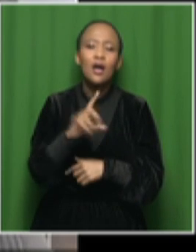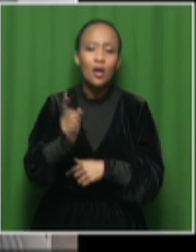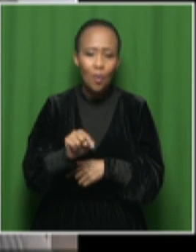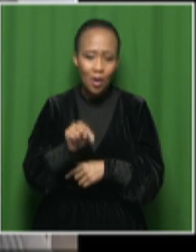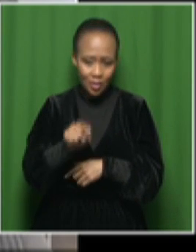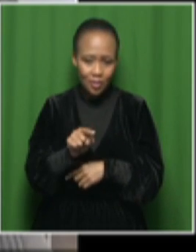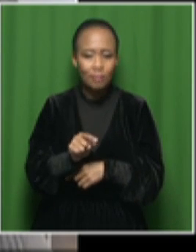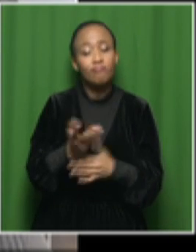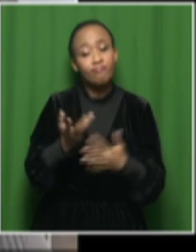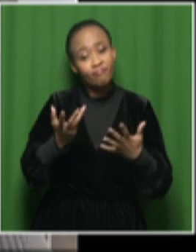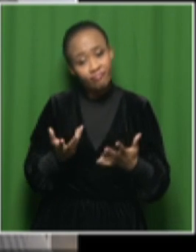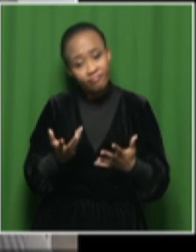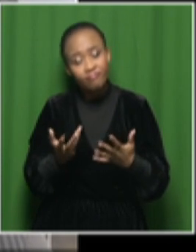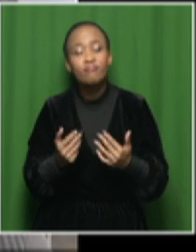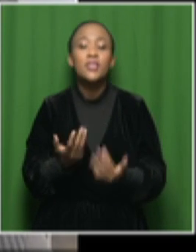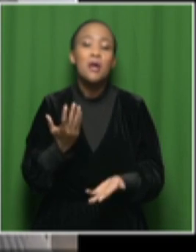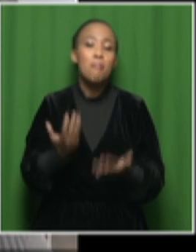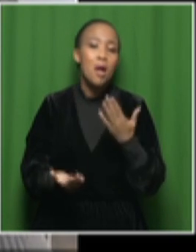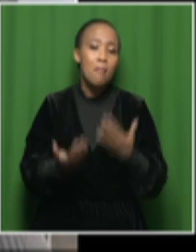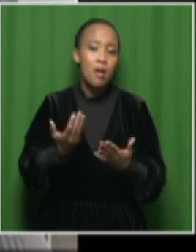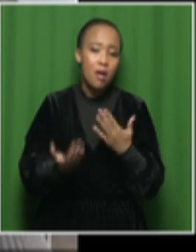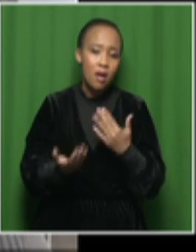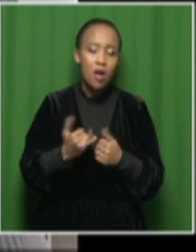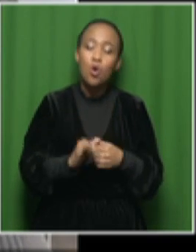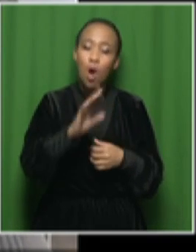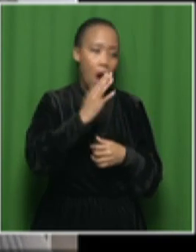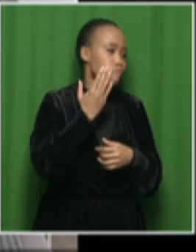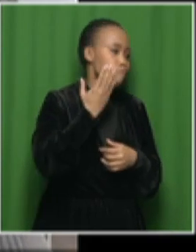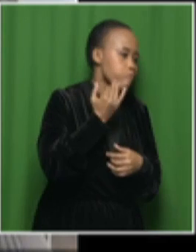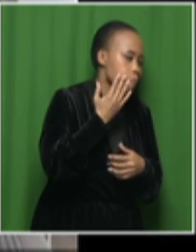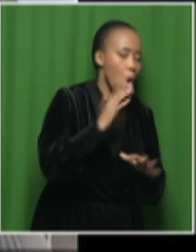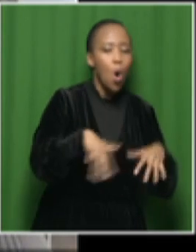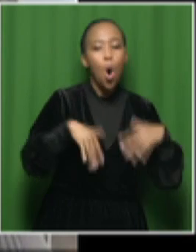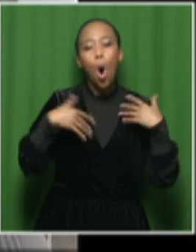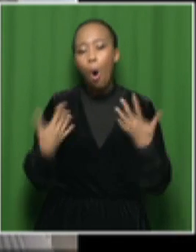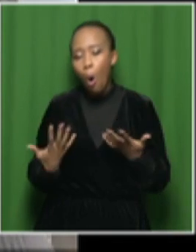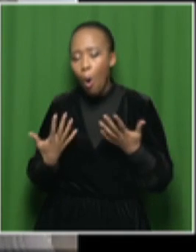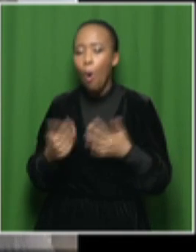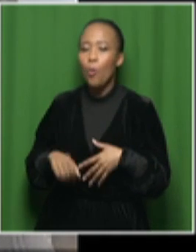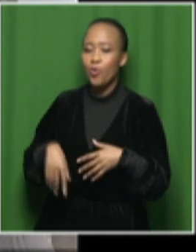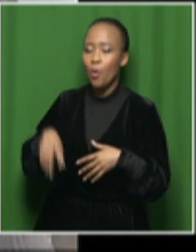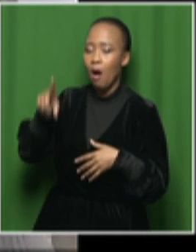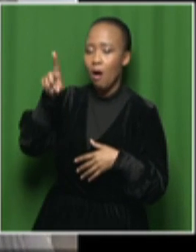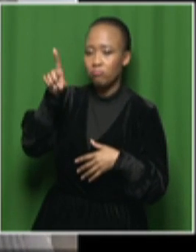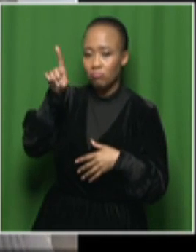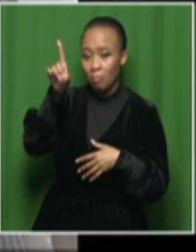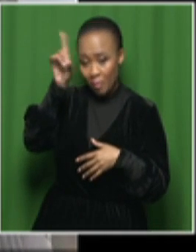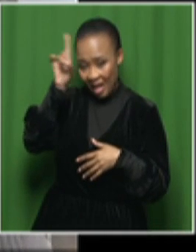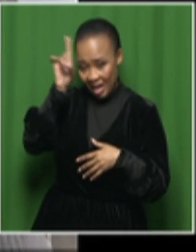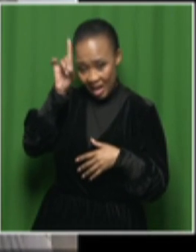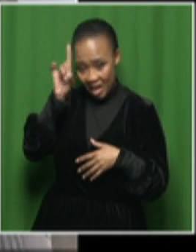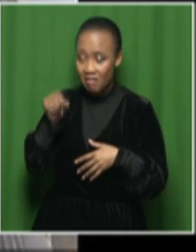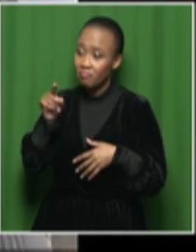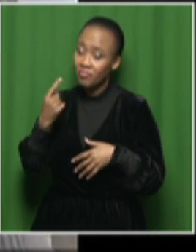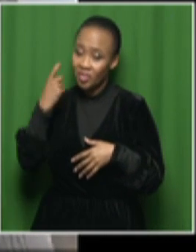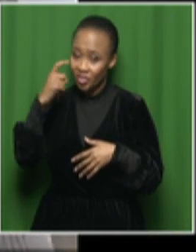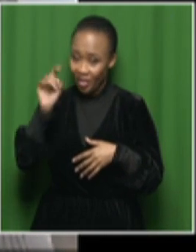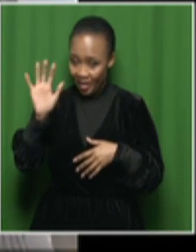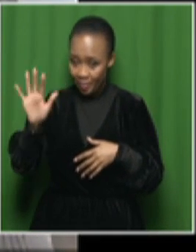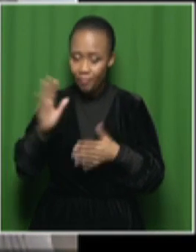right-wing, whether you are pro-white or pro-black. I'm just making an example. Then you find people coming along and